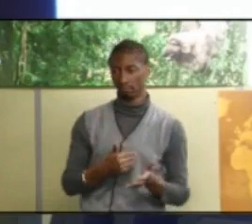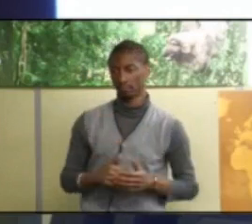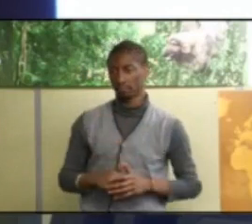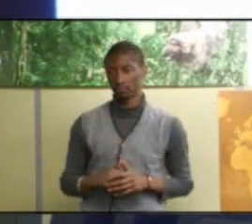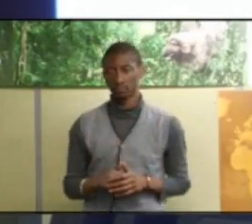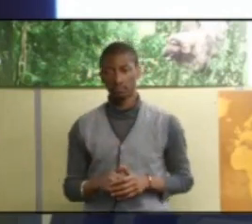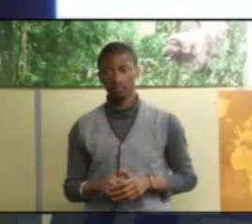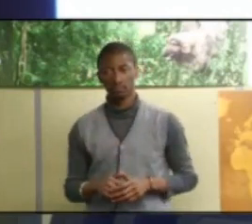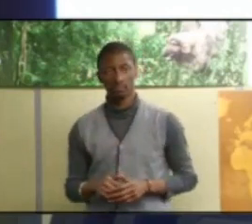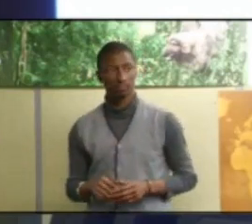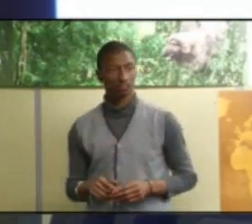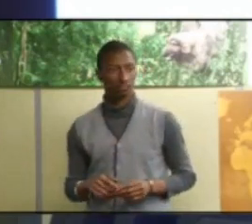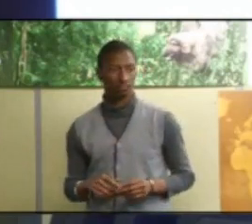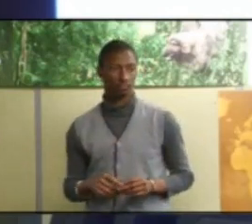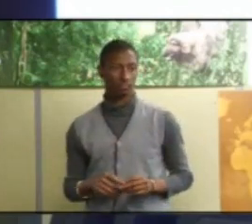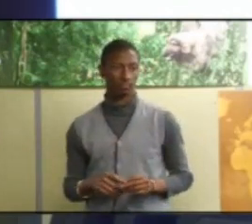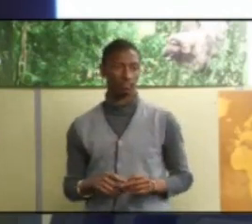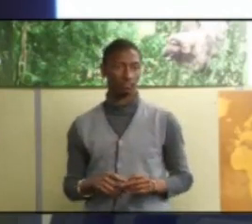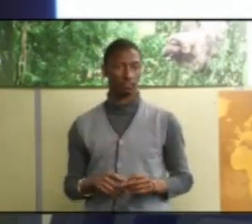What else do I got here?